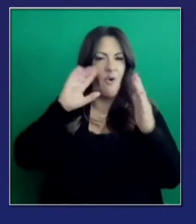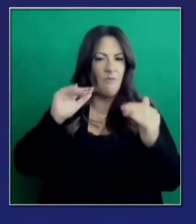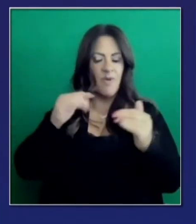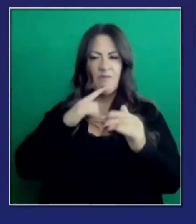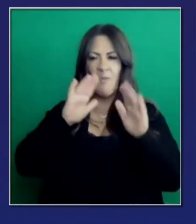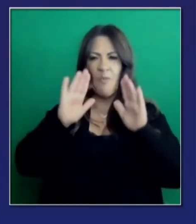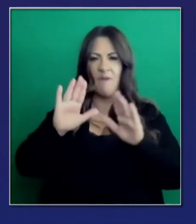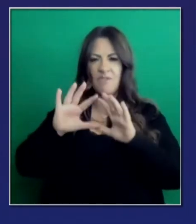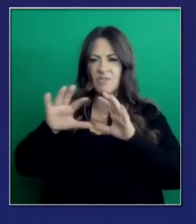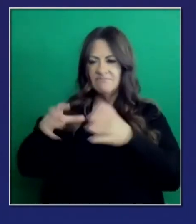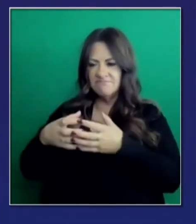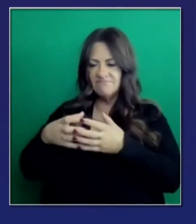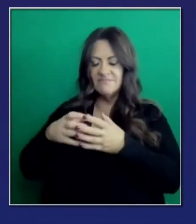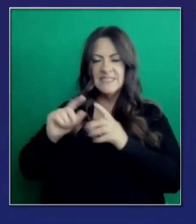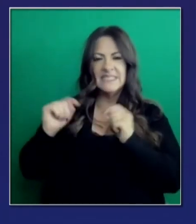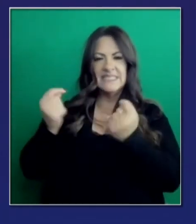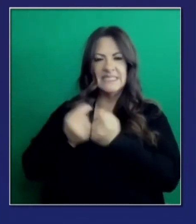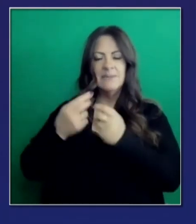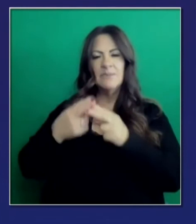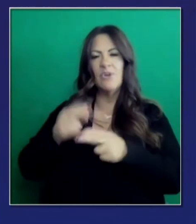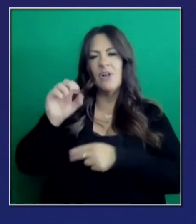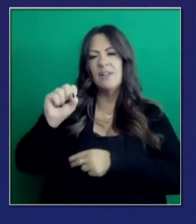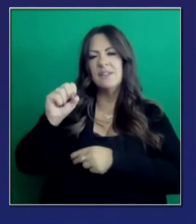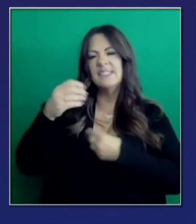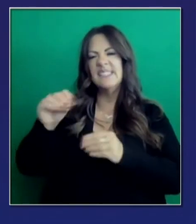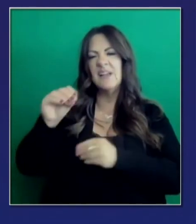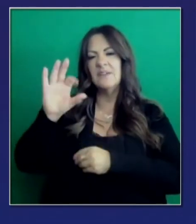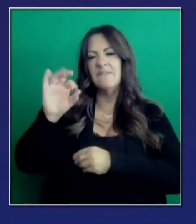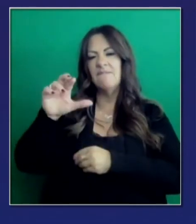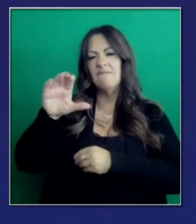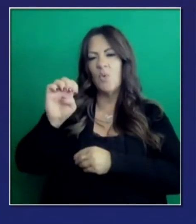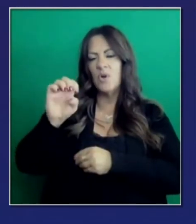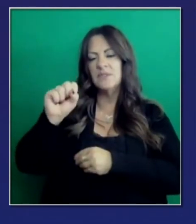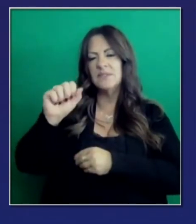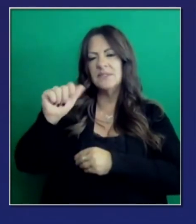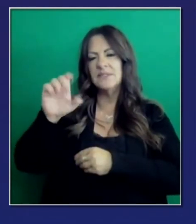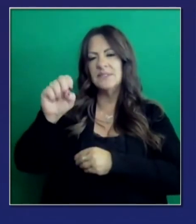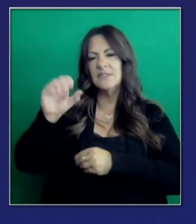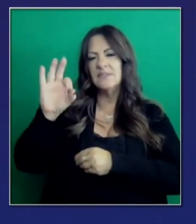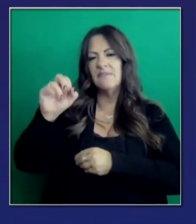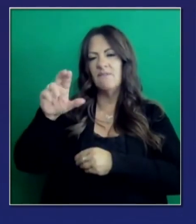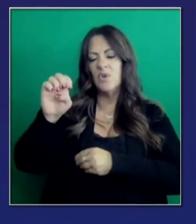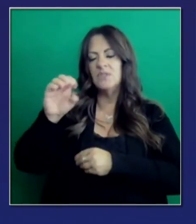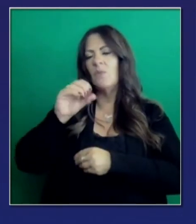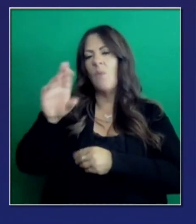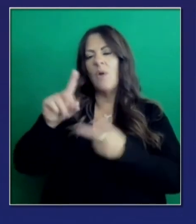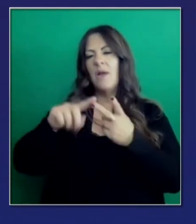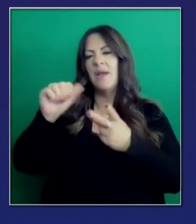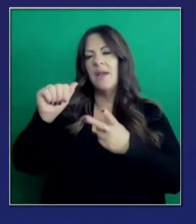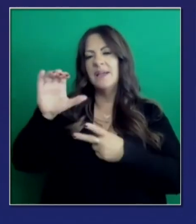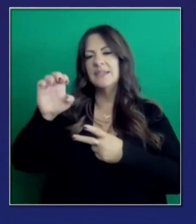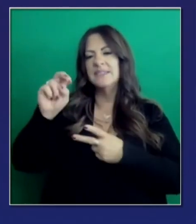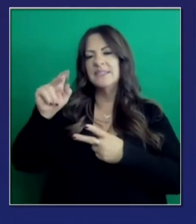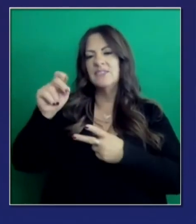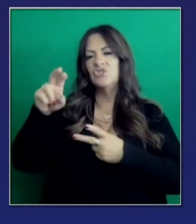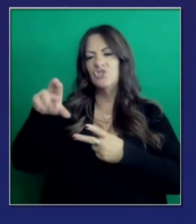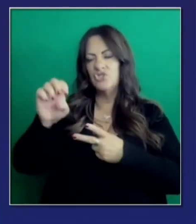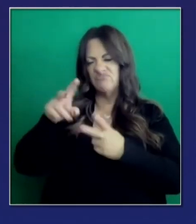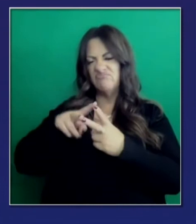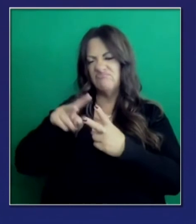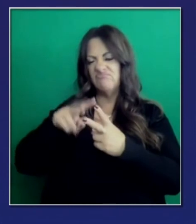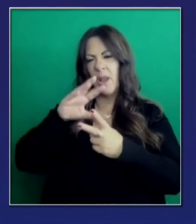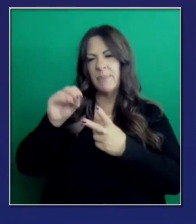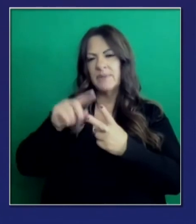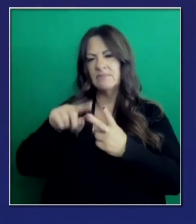with Salesforce, Accenture, and Scheduler, which is one of the more interesting startup companies here in the state of California. And so we're